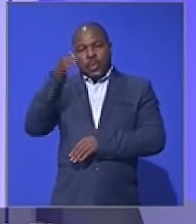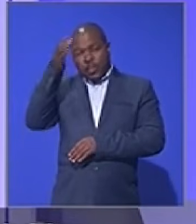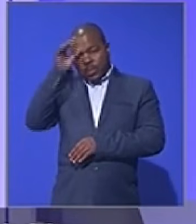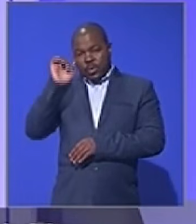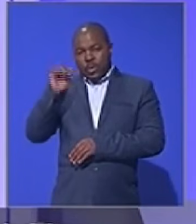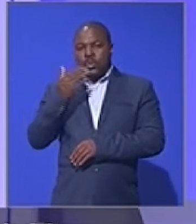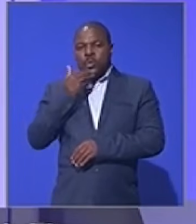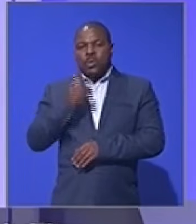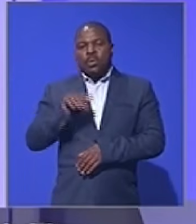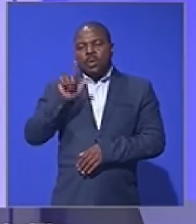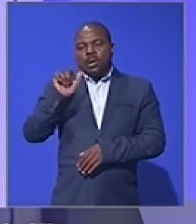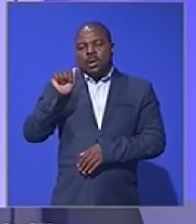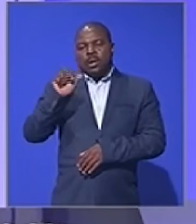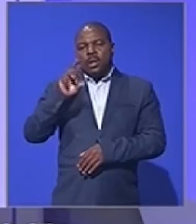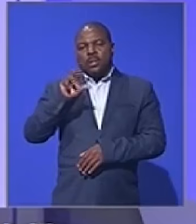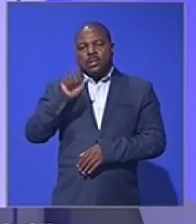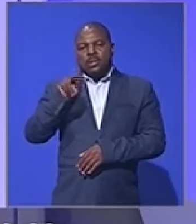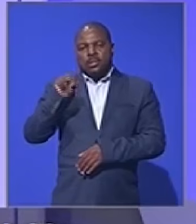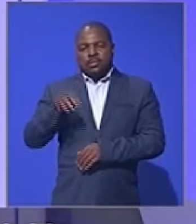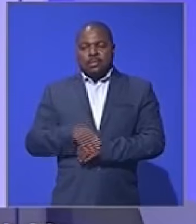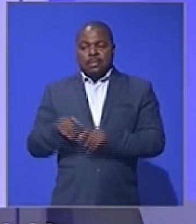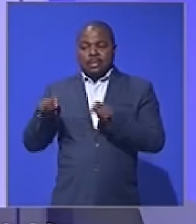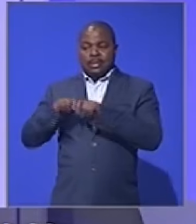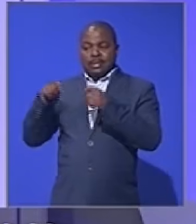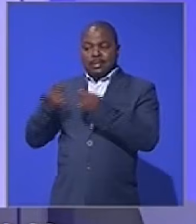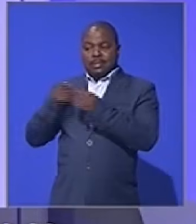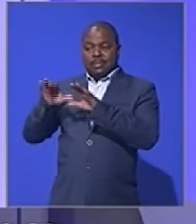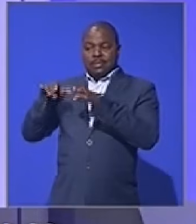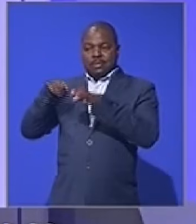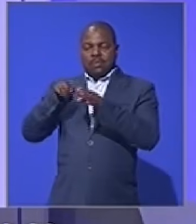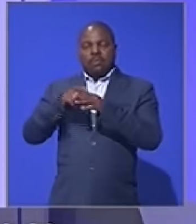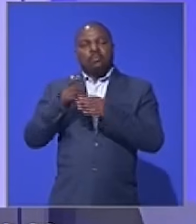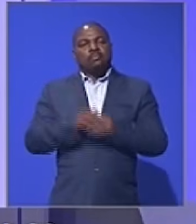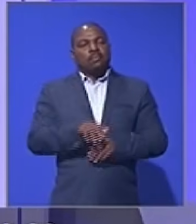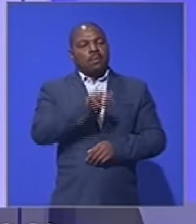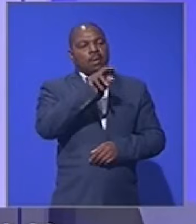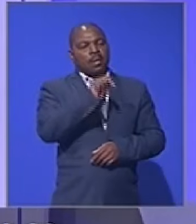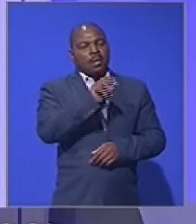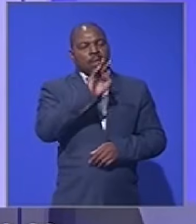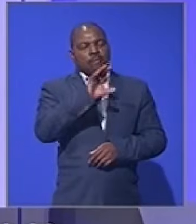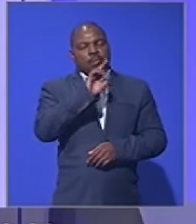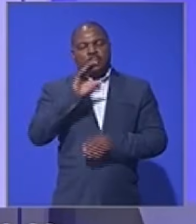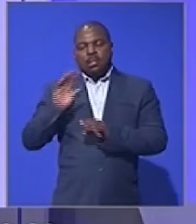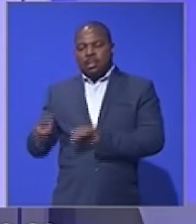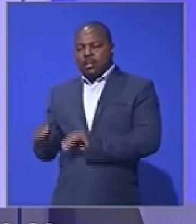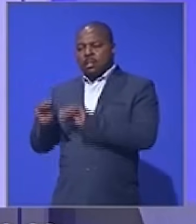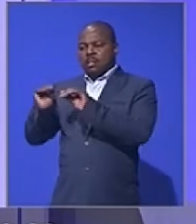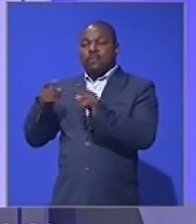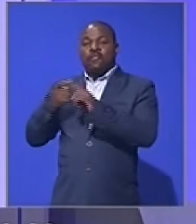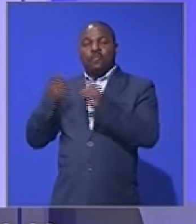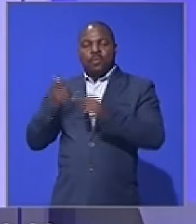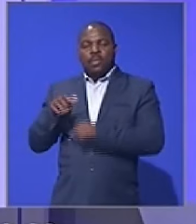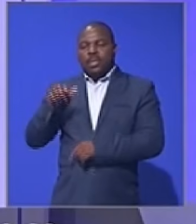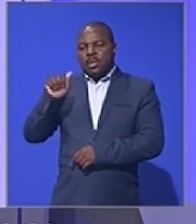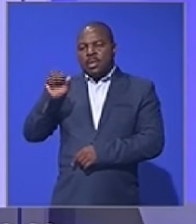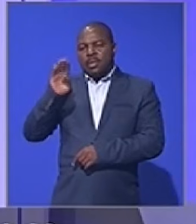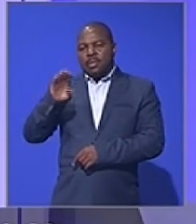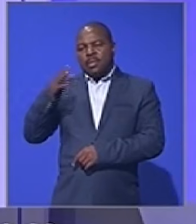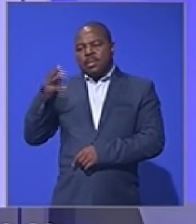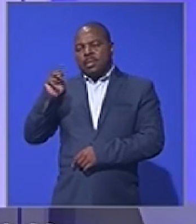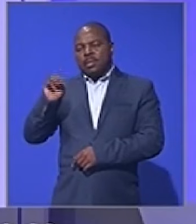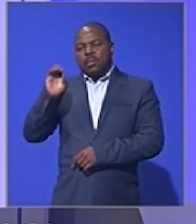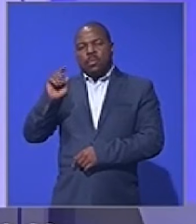ya Clinton Larson. Sehlopha se se hlatlošeditšwe Leagueng ya NFD go tšwa go AB Motsepe ngwageng